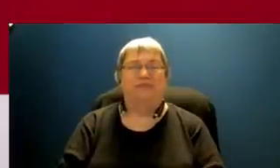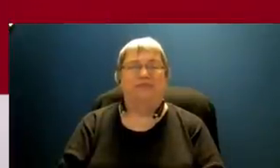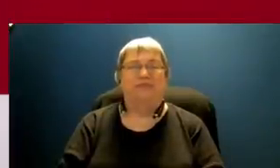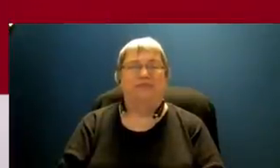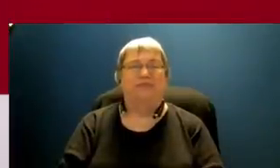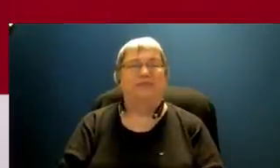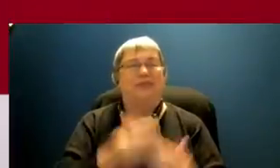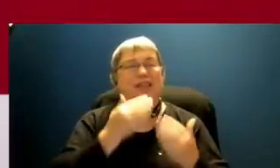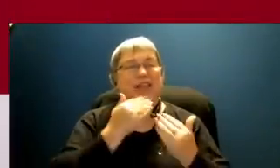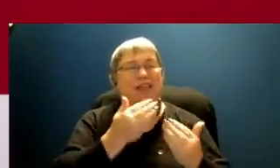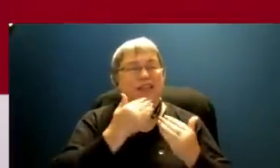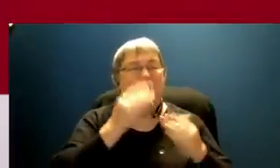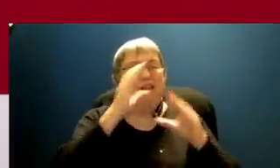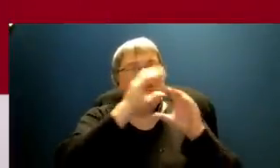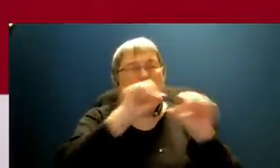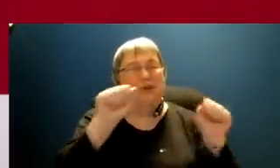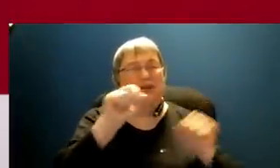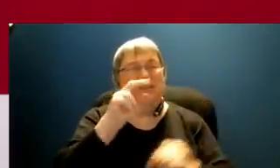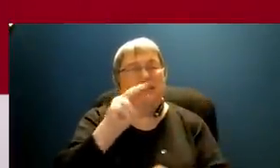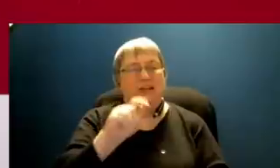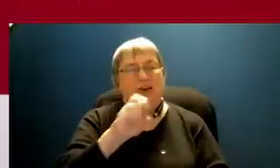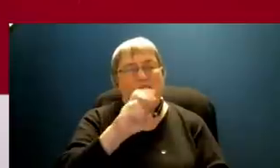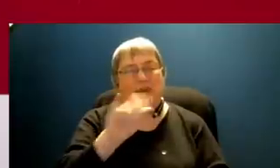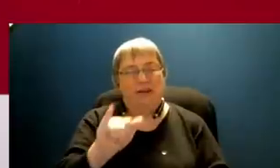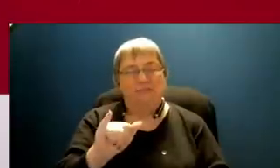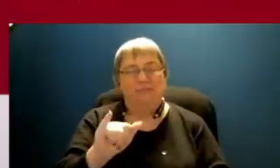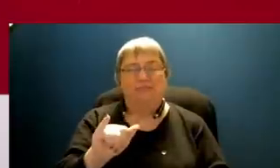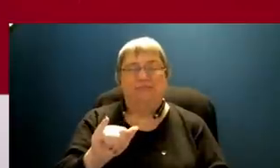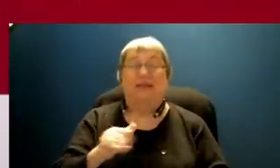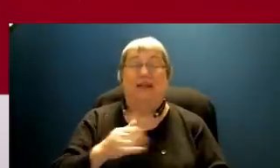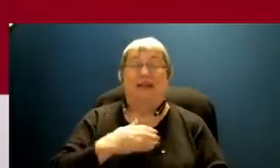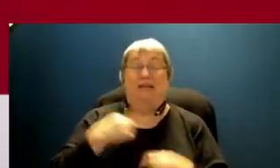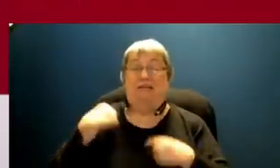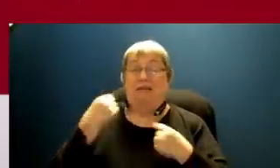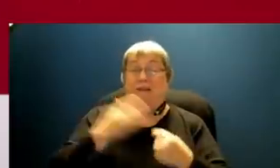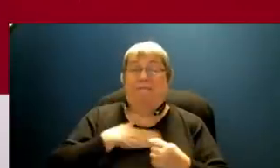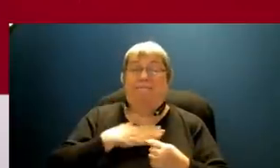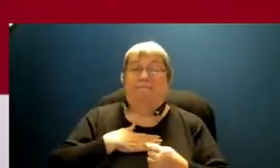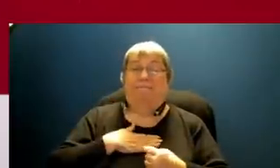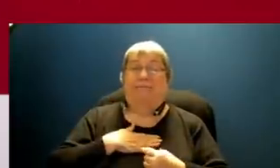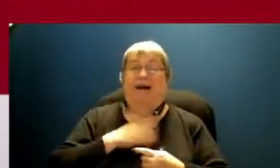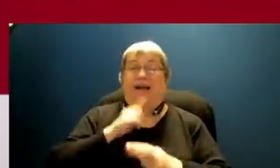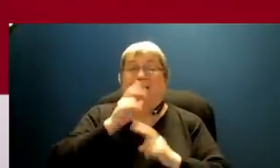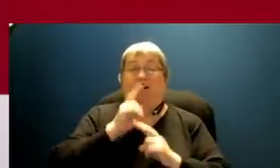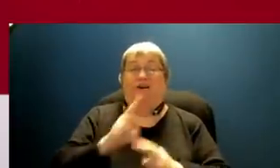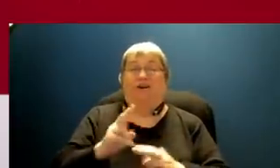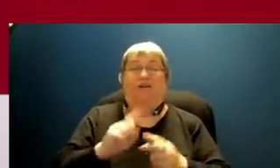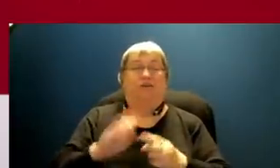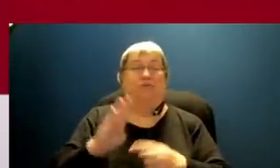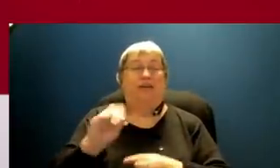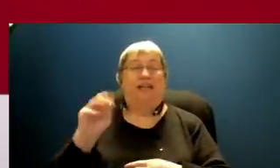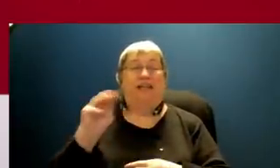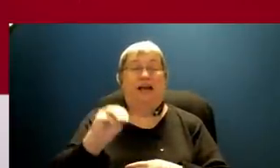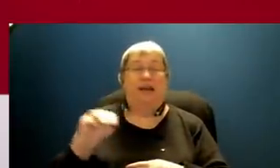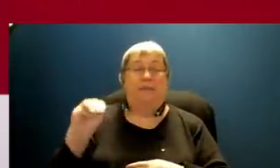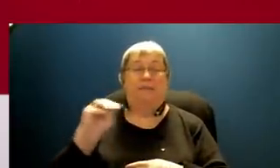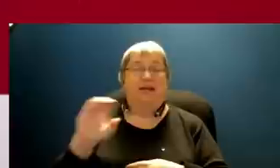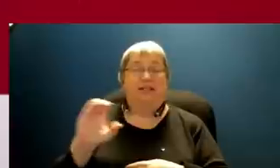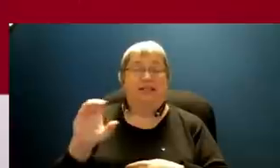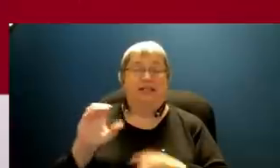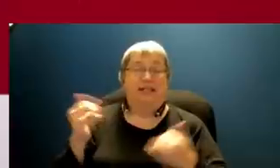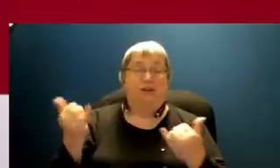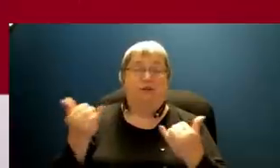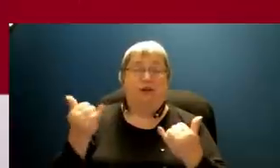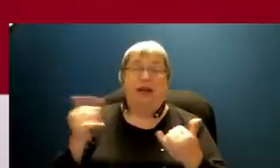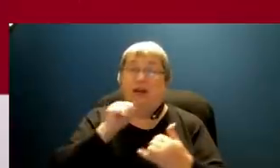Thank you, President Tony. It has been my privilege to serve as your master of ceremonies today. Don't forget to